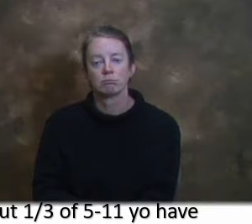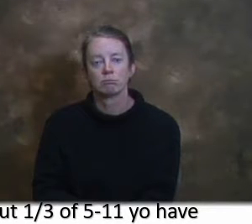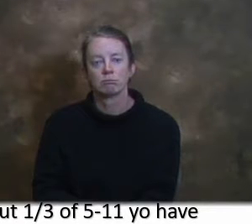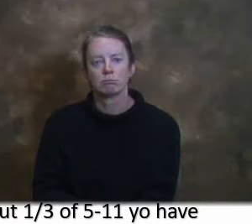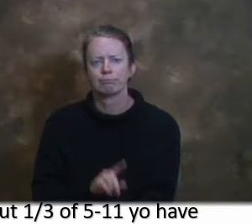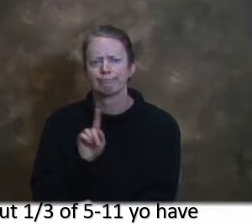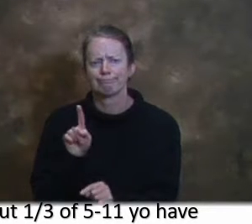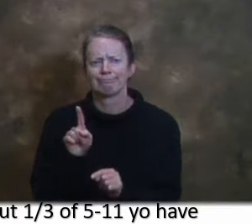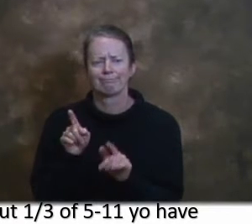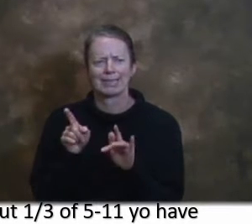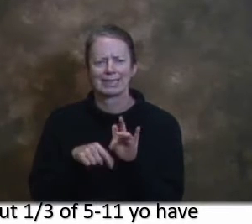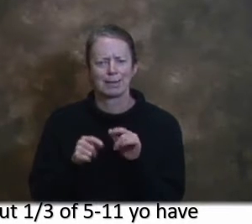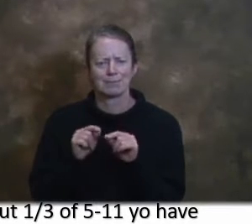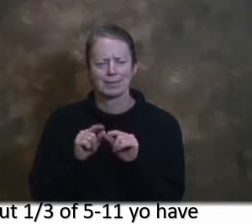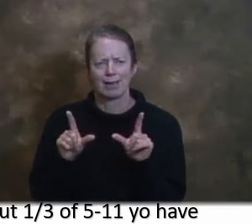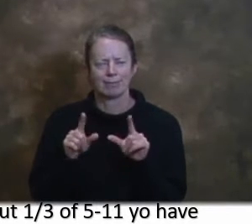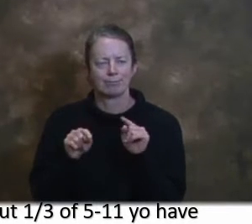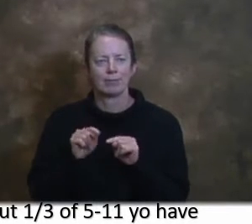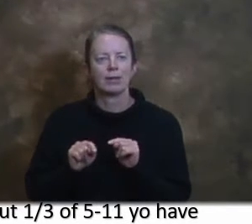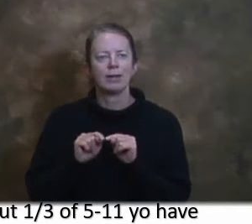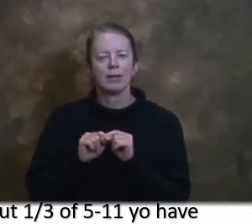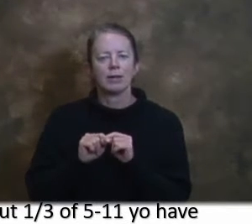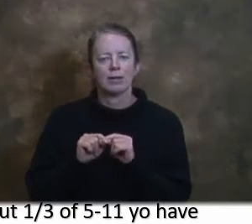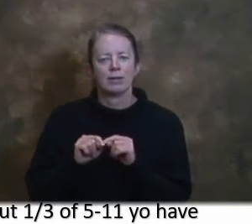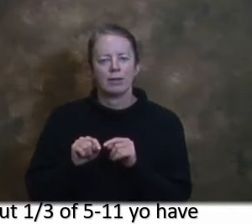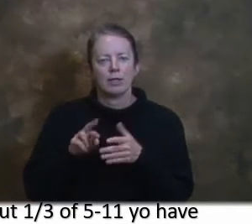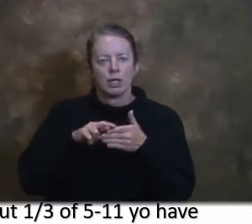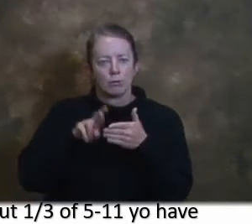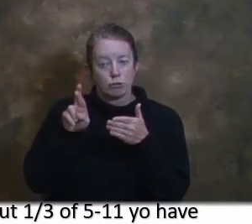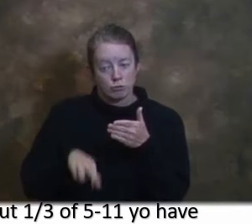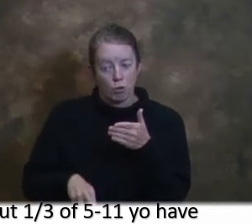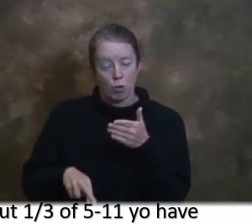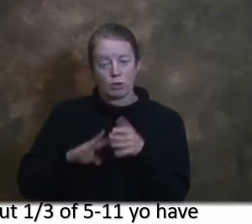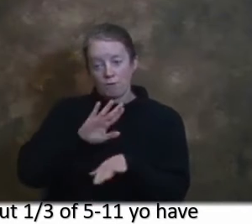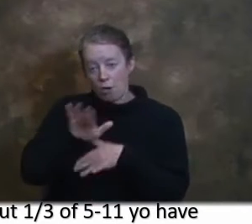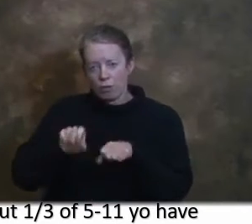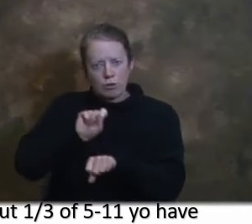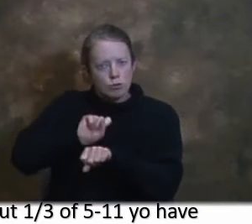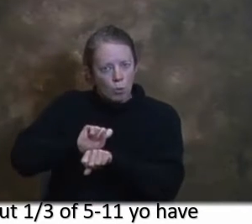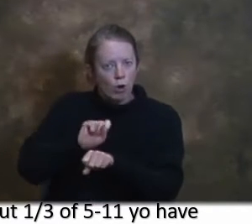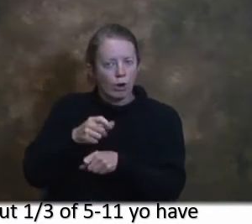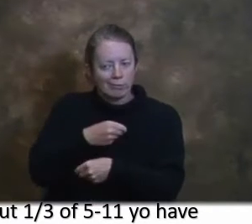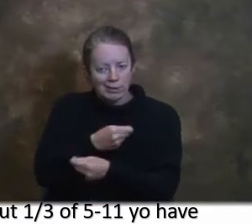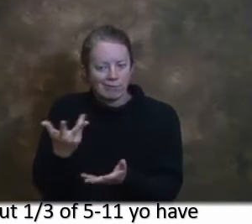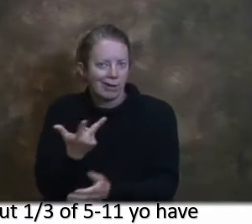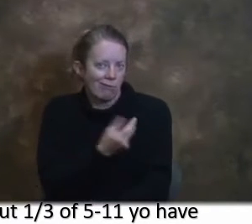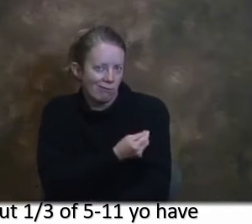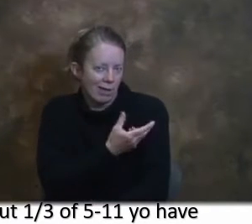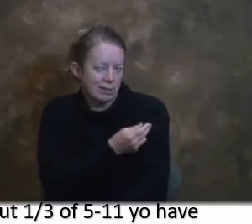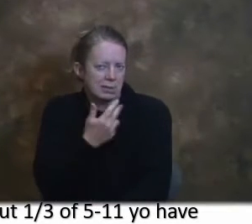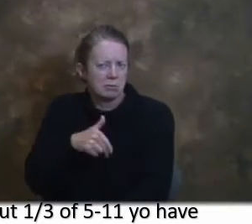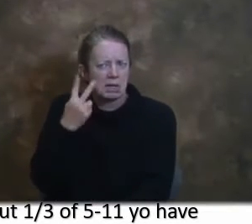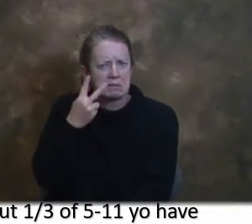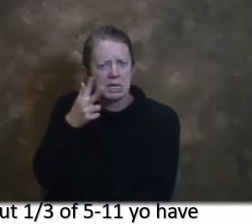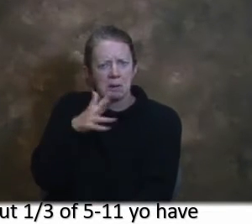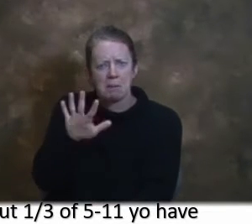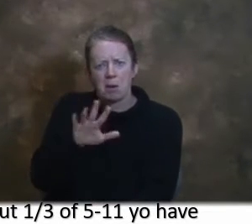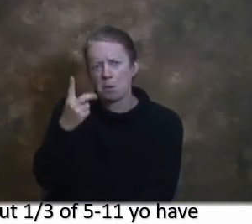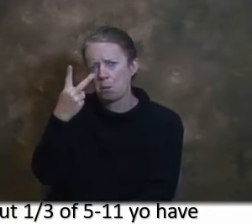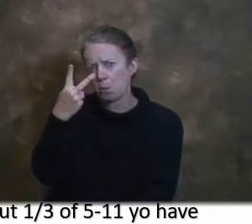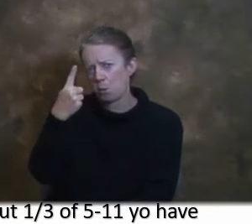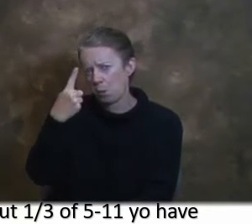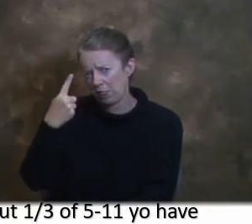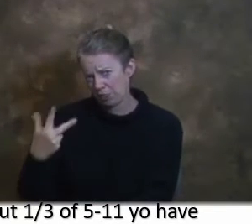Sorry, just skipped ahead. So as a result of the concerted effort by vaccine providers in Buncombe County, we've seen about a third of our